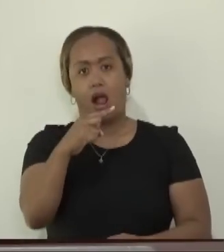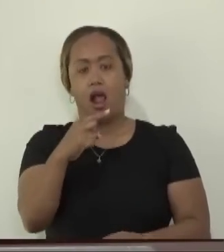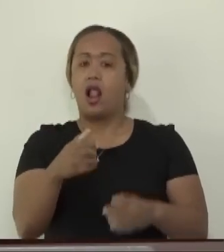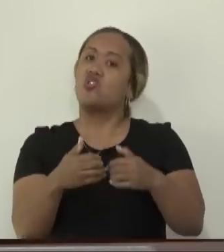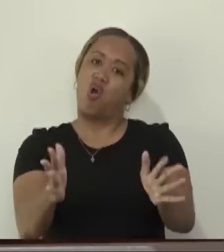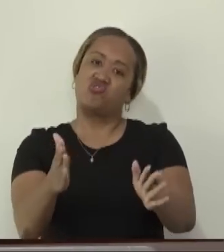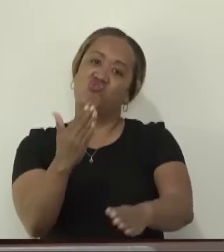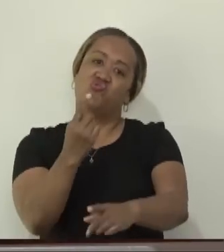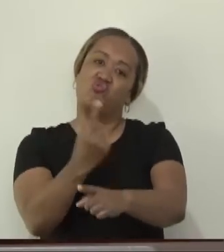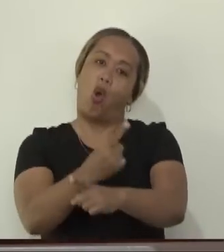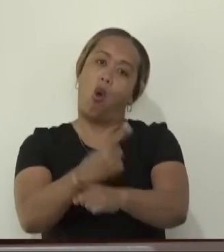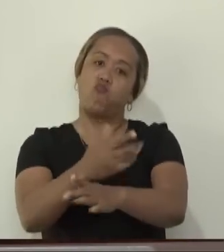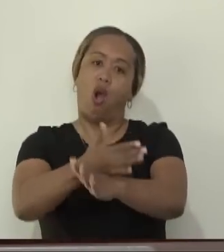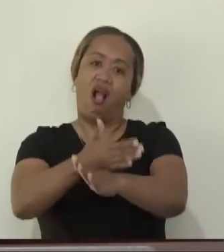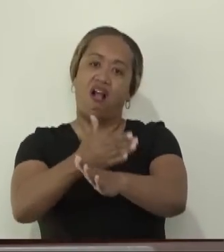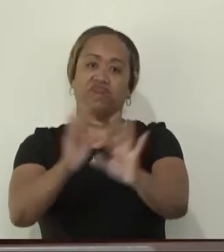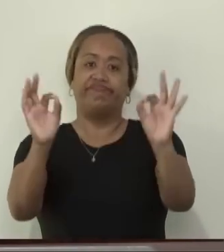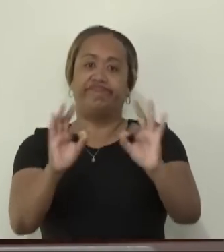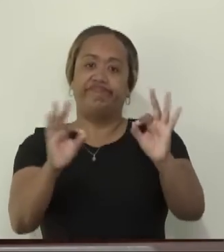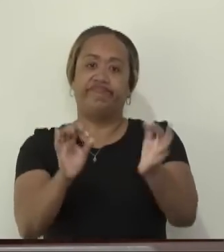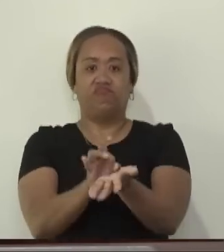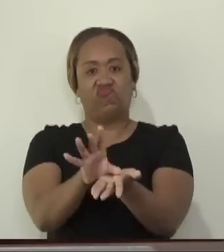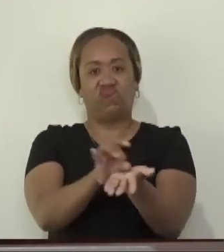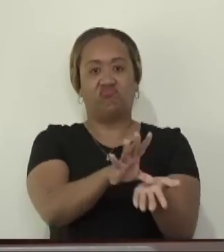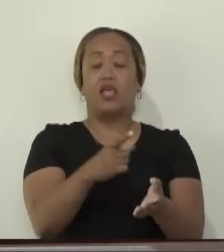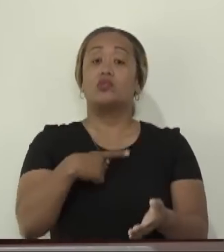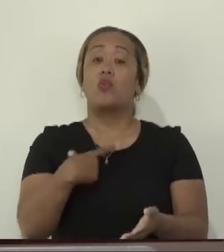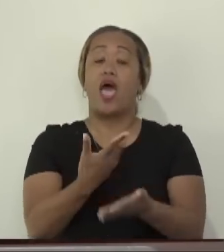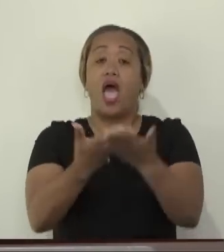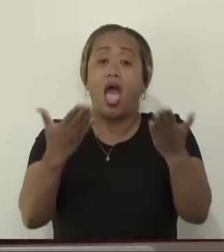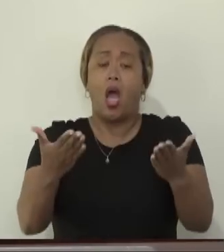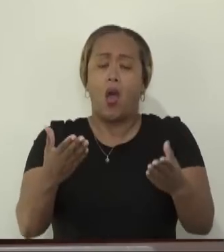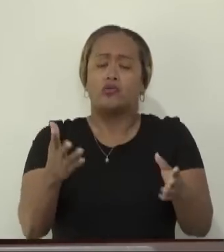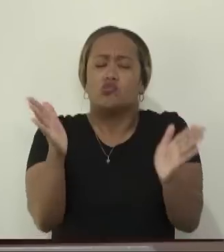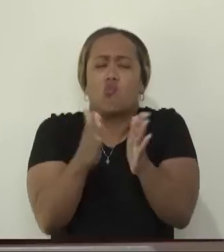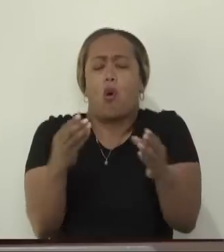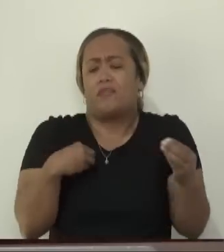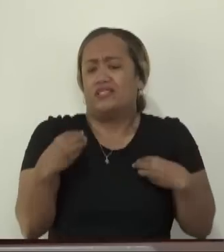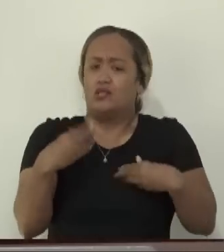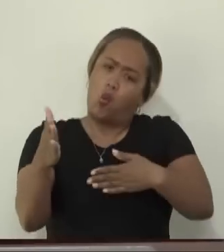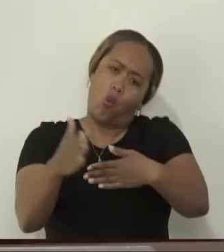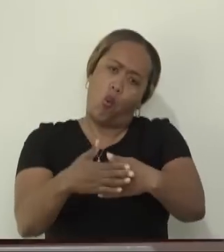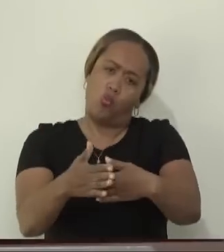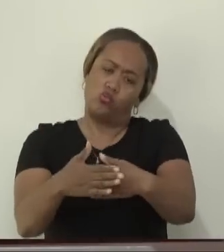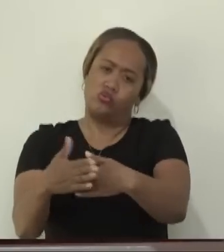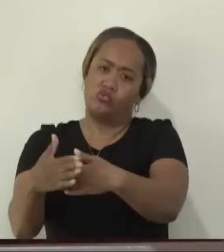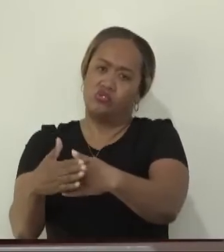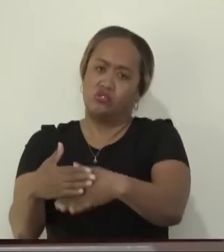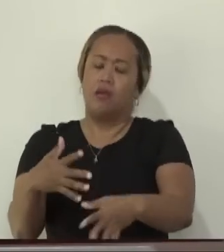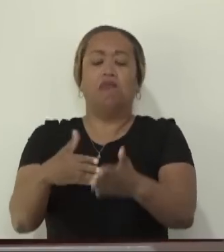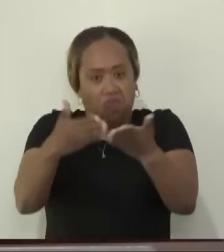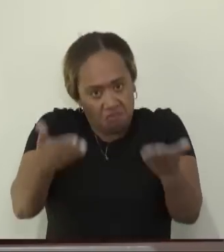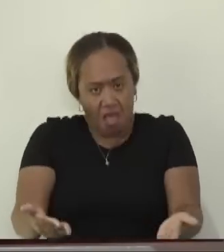their jobs as a result, and thousands of small businesses closed down, and